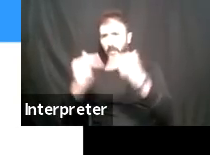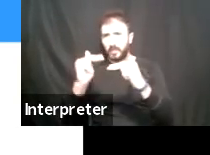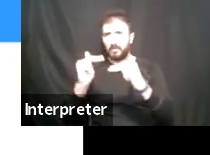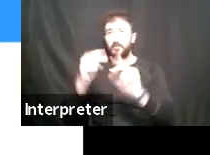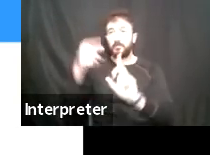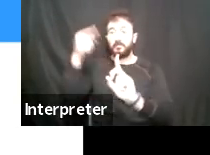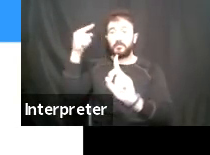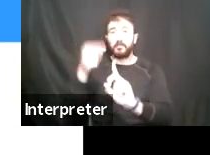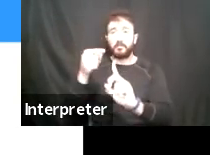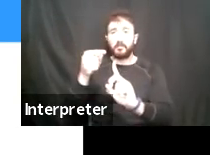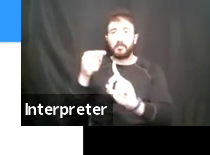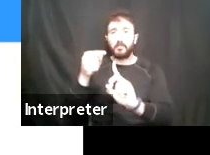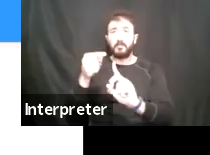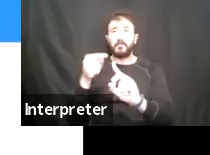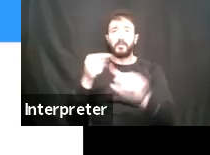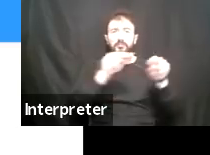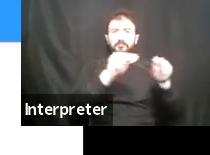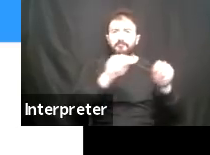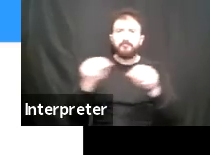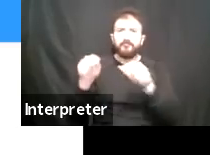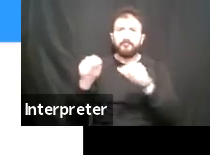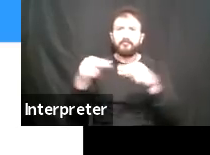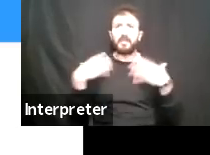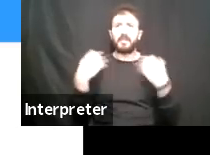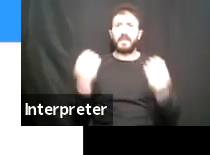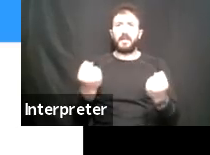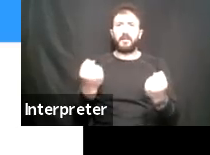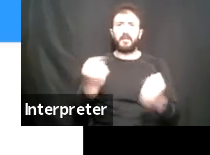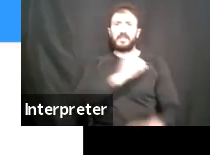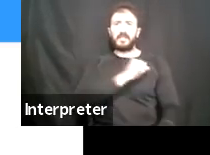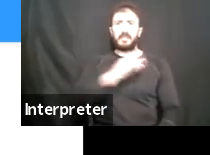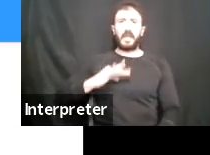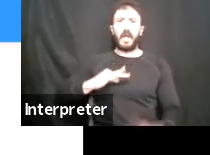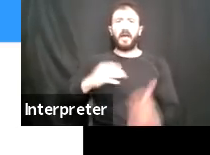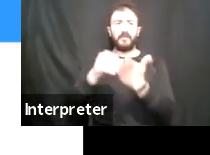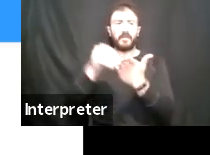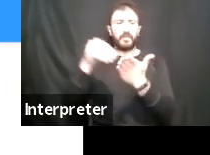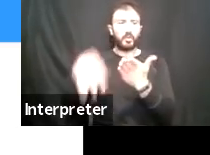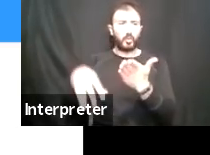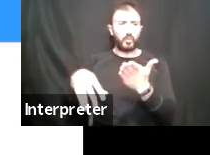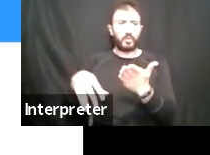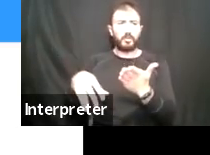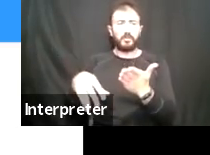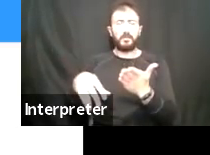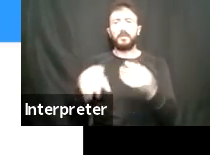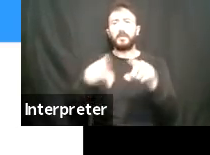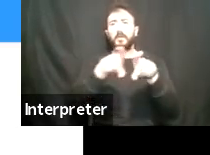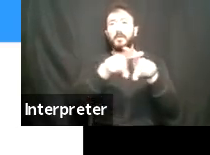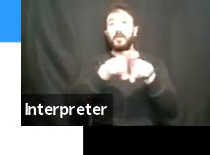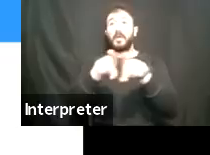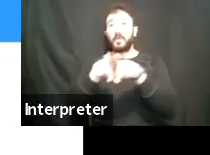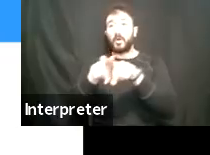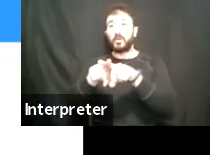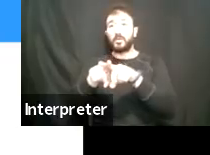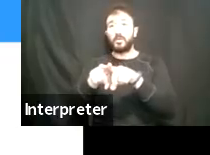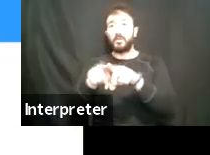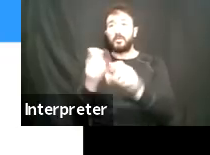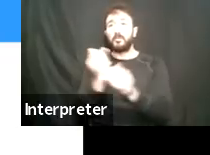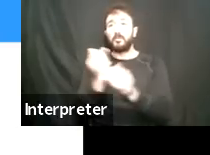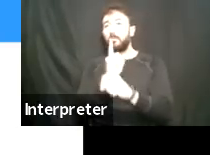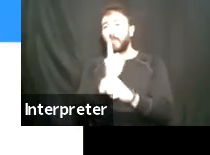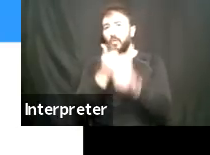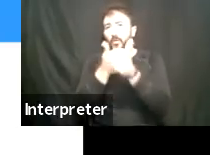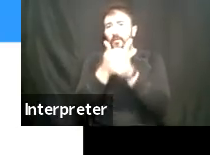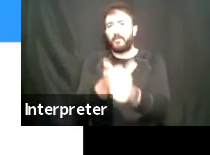health of employees and students and enforce our safety plan that got approved by the